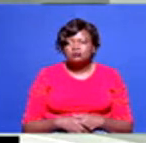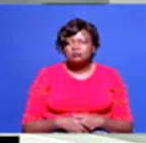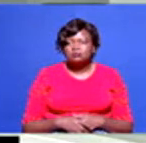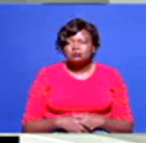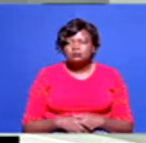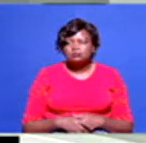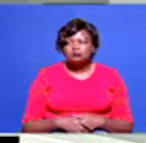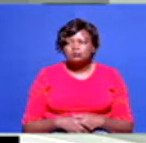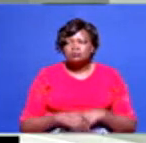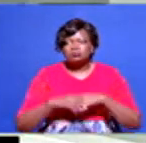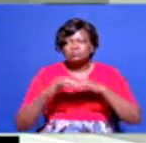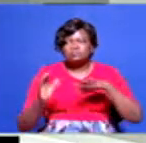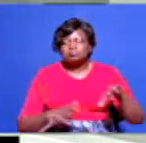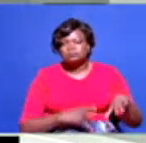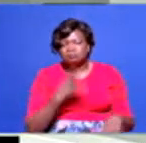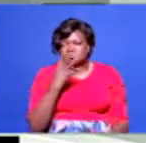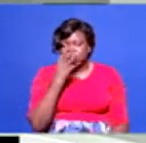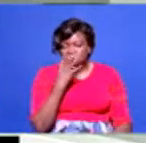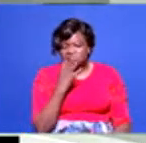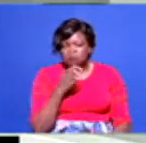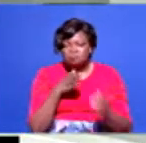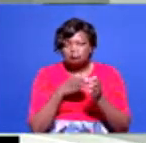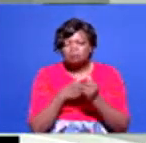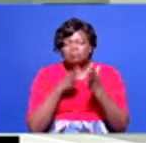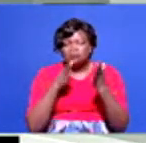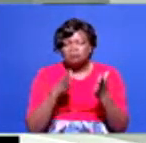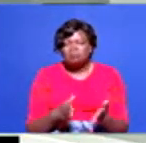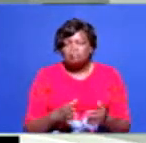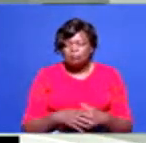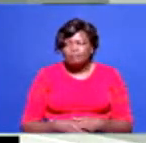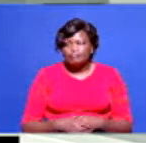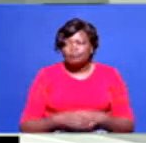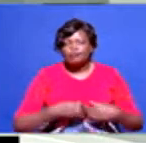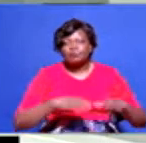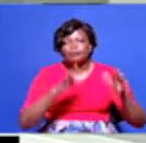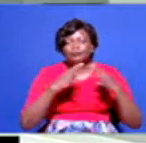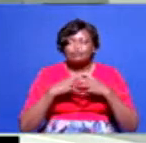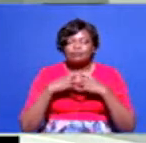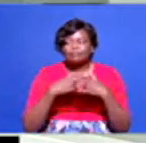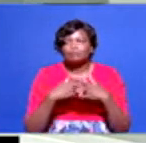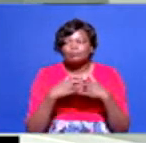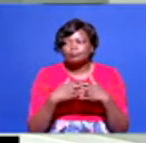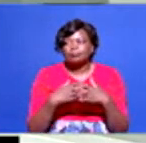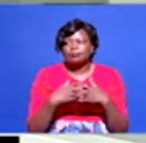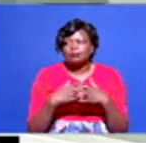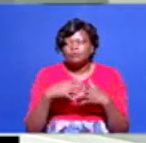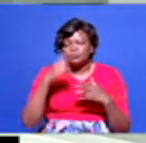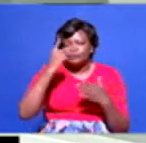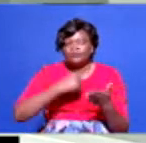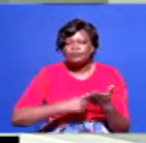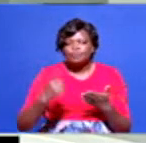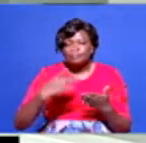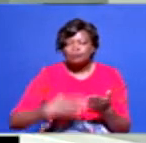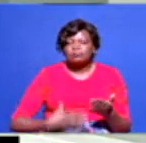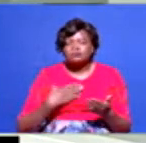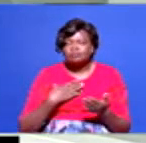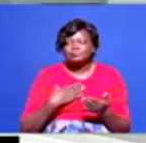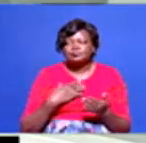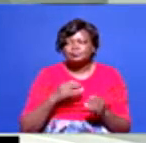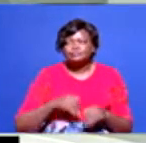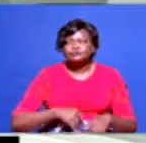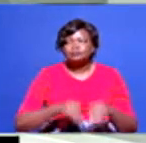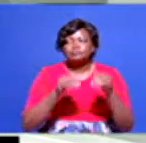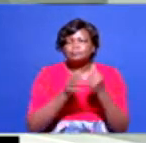Now, Orange Democratic Movement leader Raila Odinga has left for the United States of America for a week-long visit. According to the